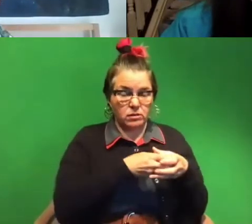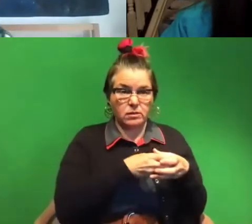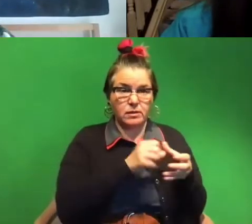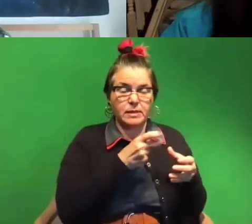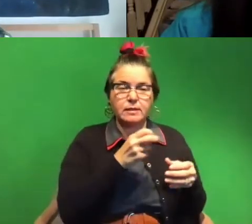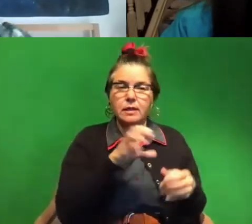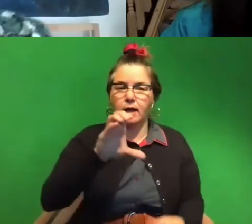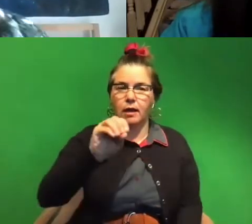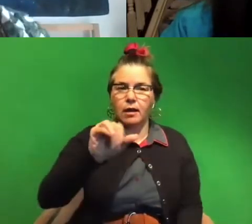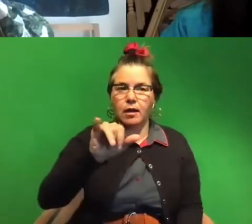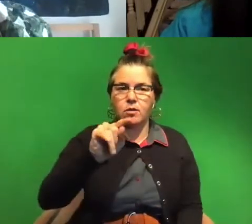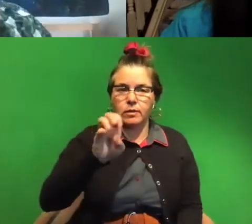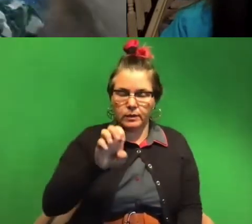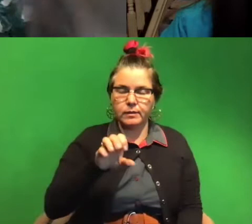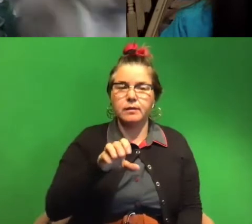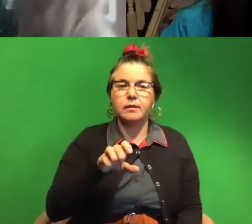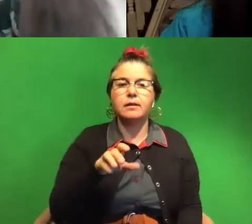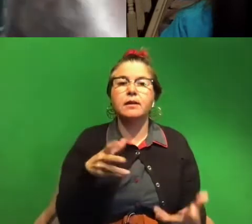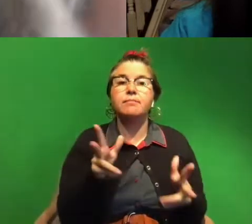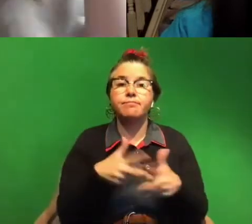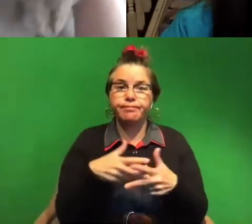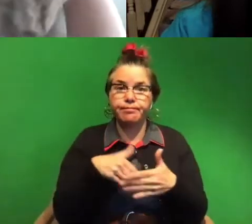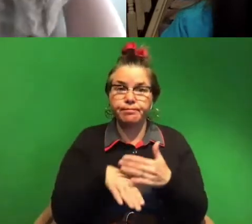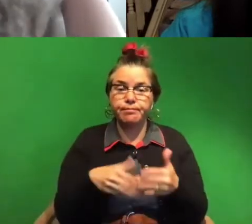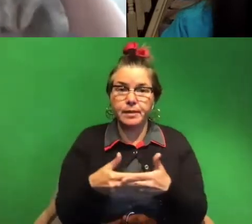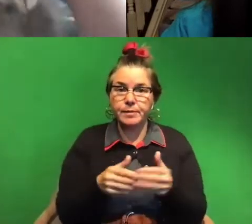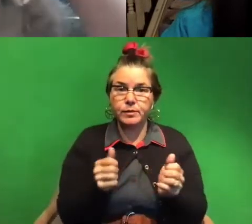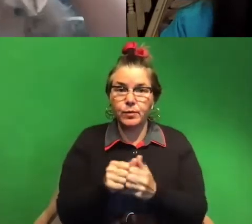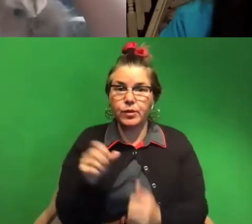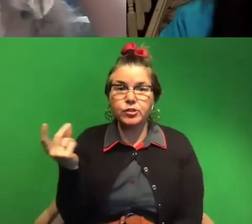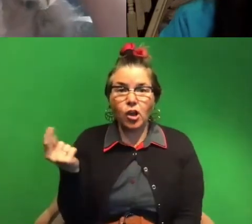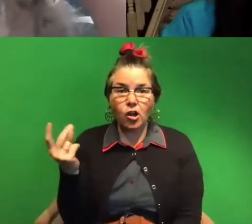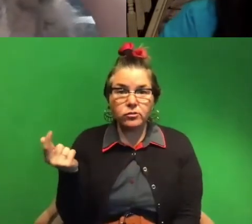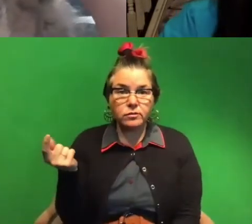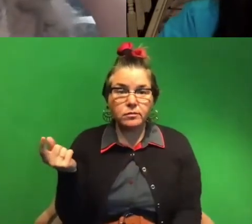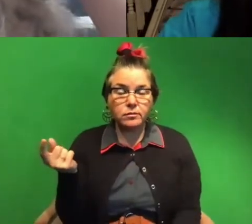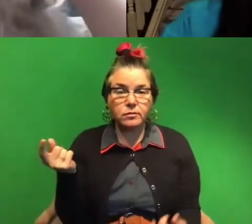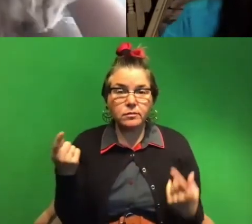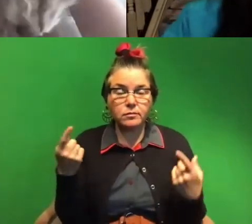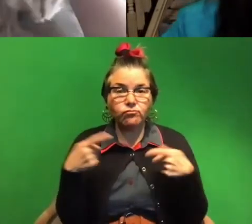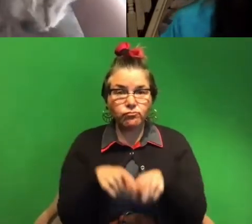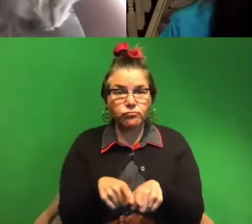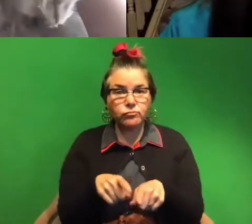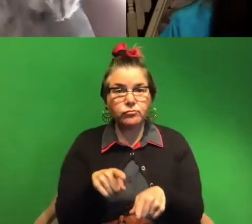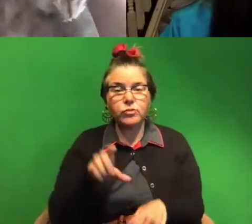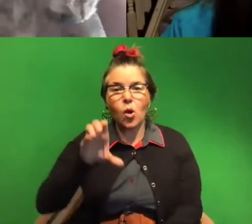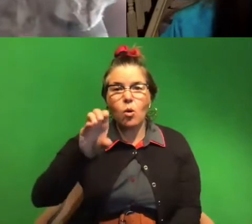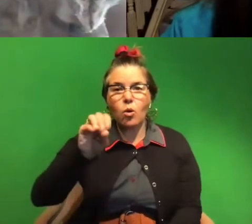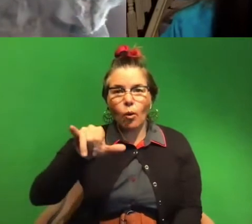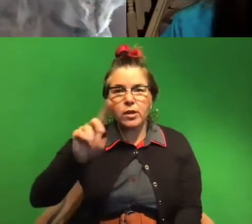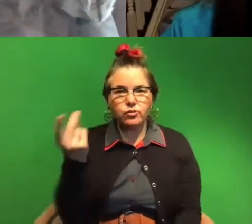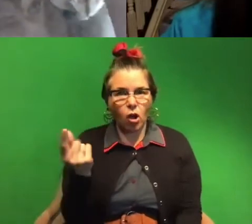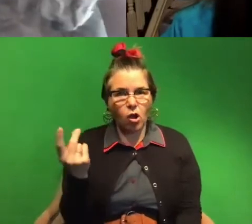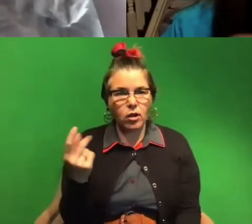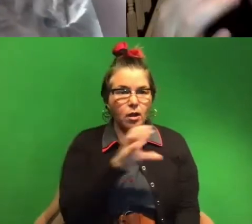coyote, and being able to mate with dogs. So we have a coy dog here. So